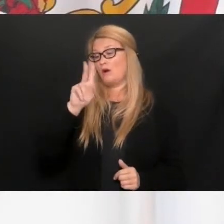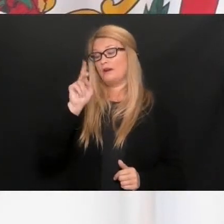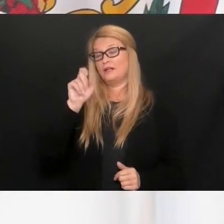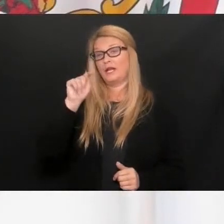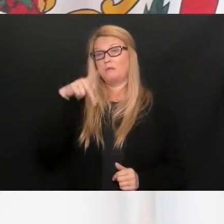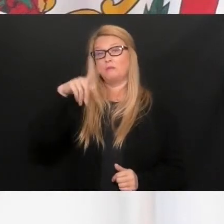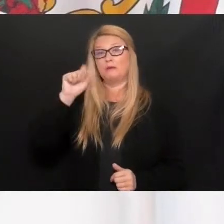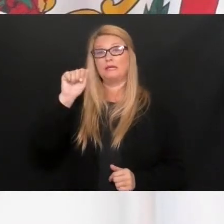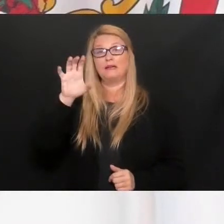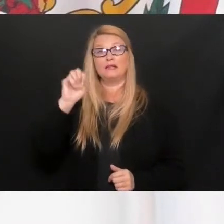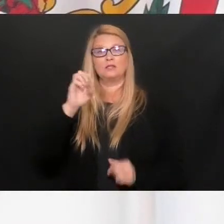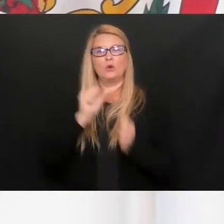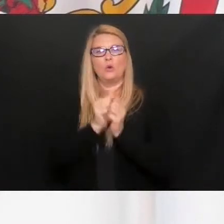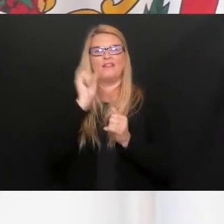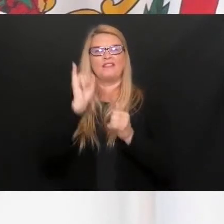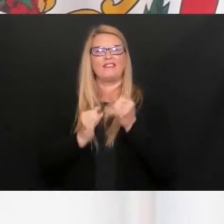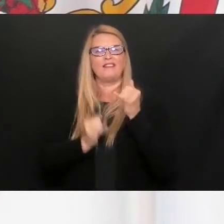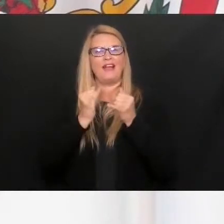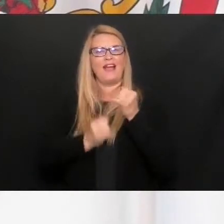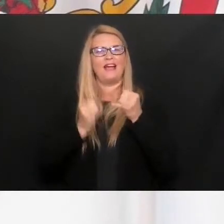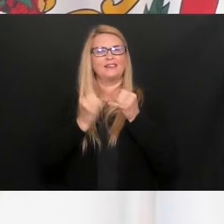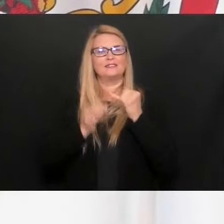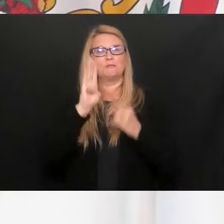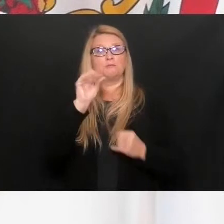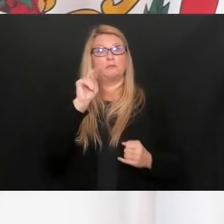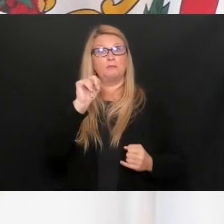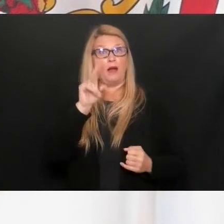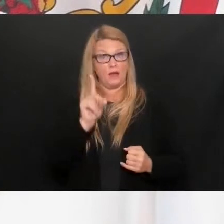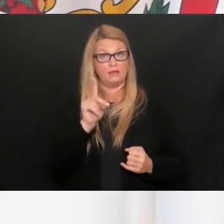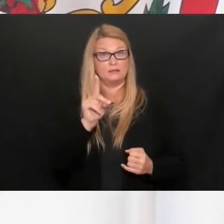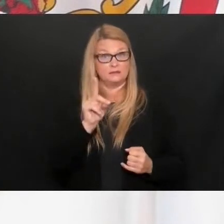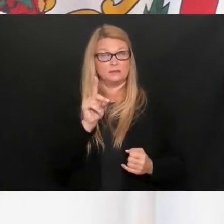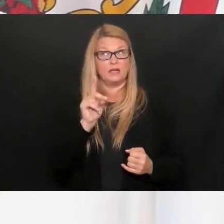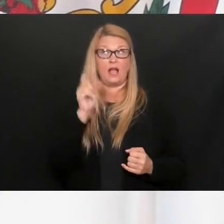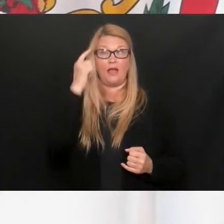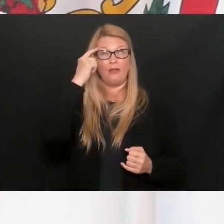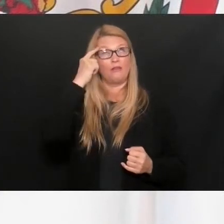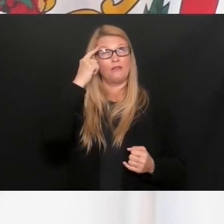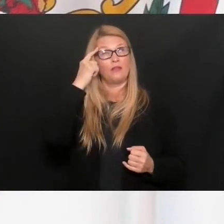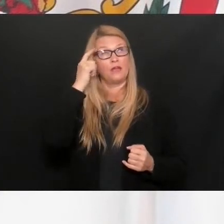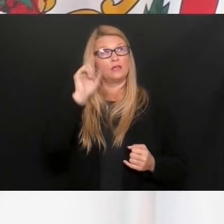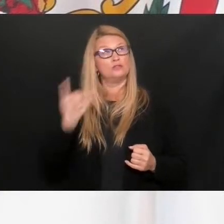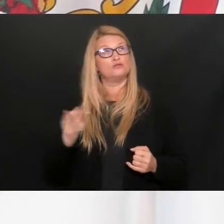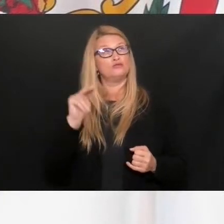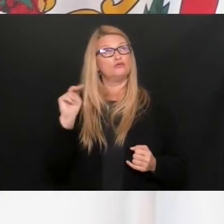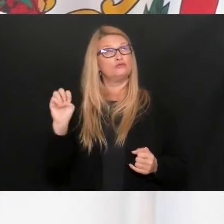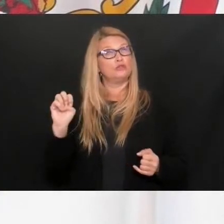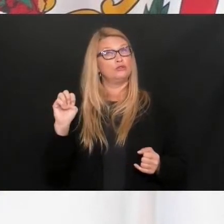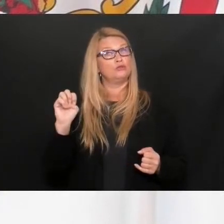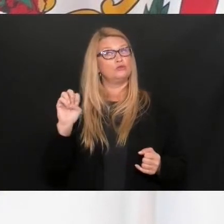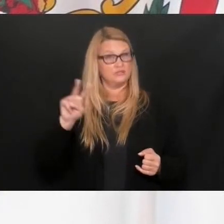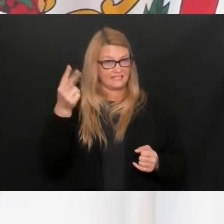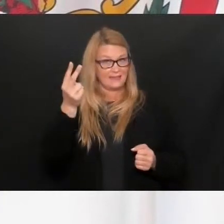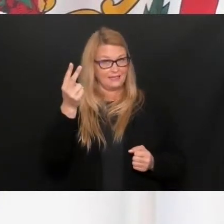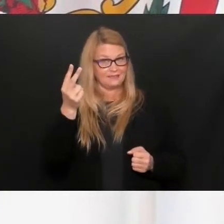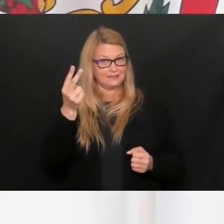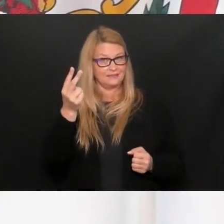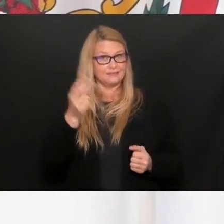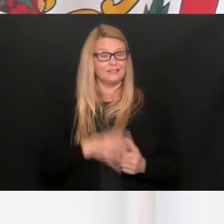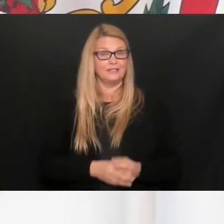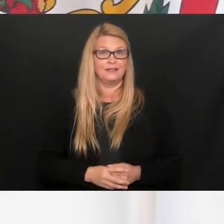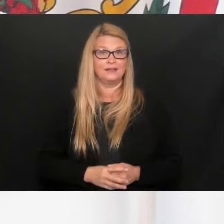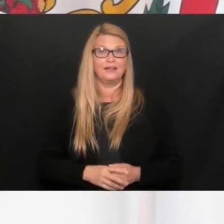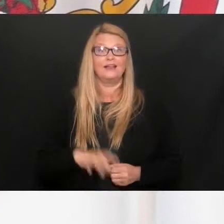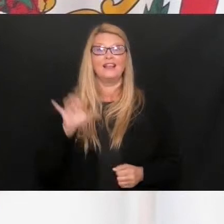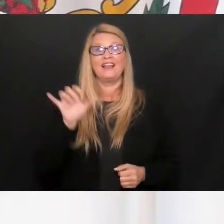our last bond offering and everything. That's going in, I think the date was June the 2nd. You know, that's